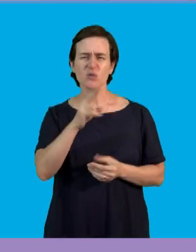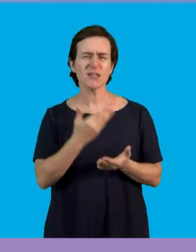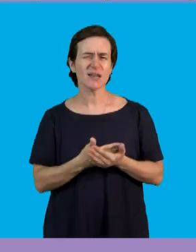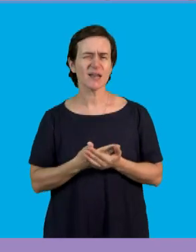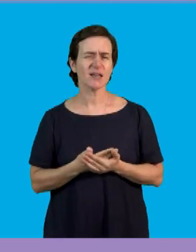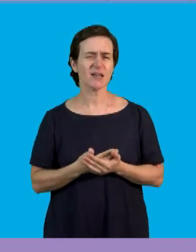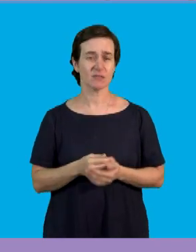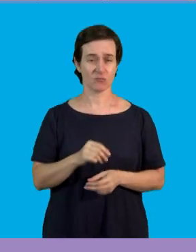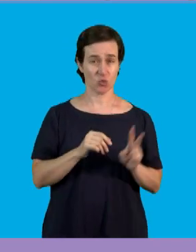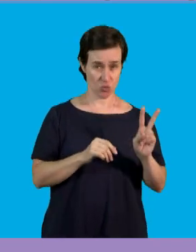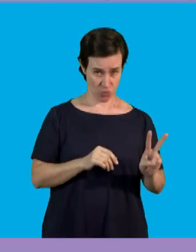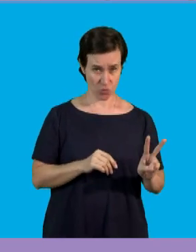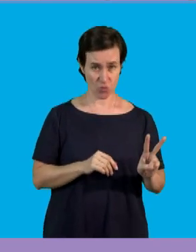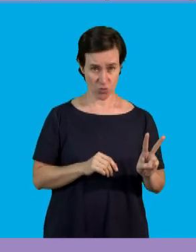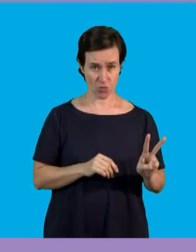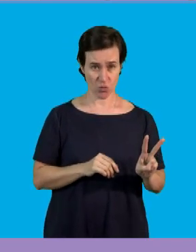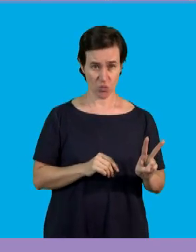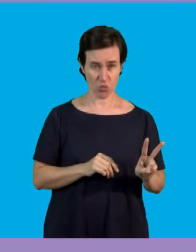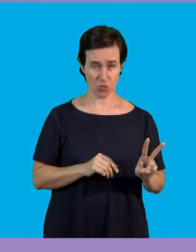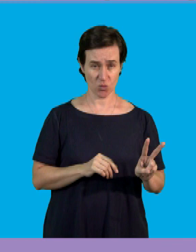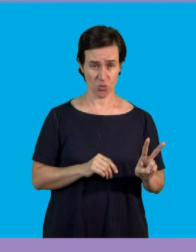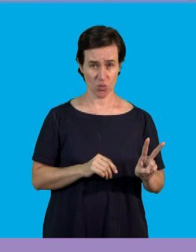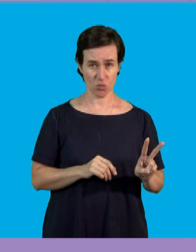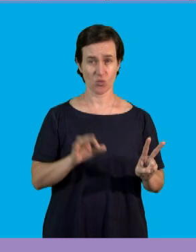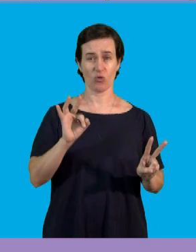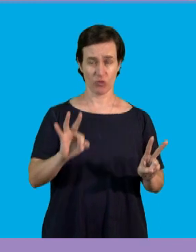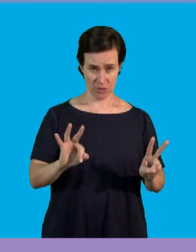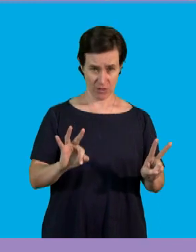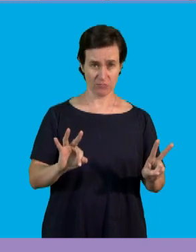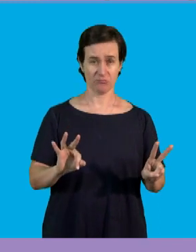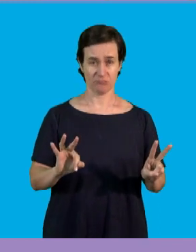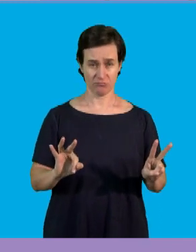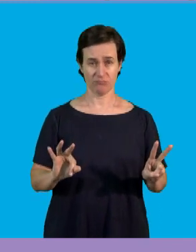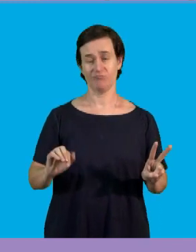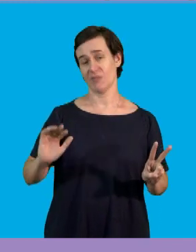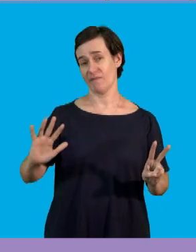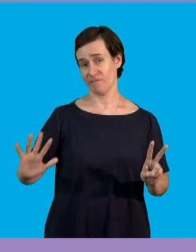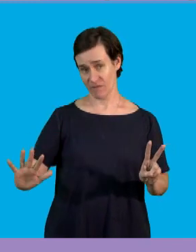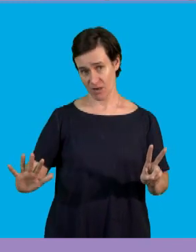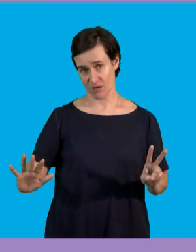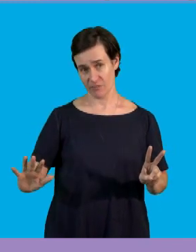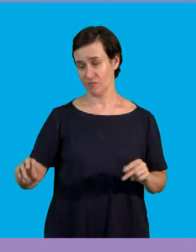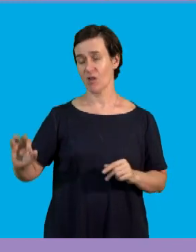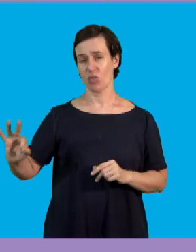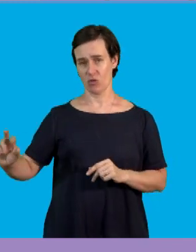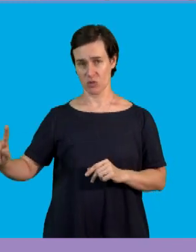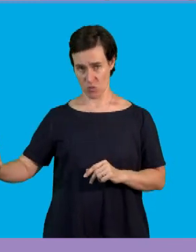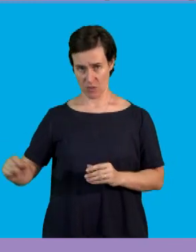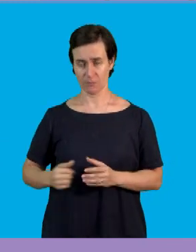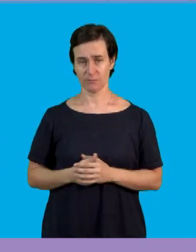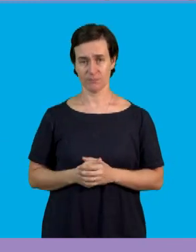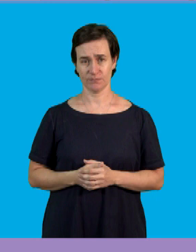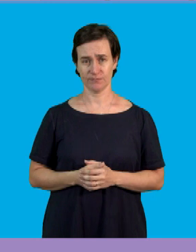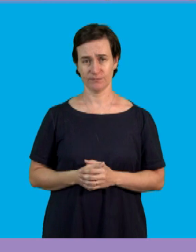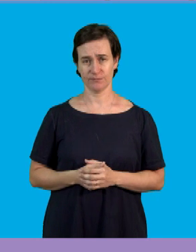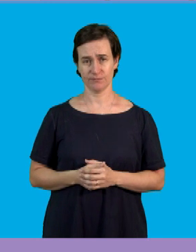can you see there? That is our 2, and that is our 3. Then we have our 5, and